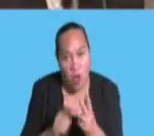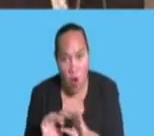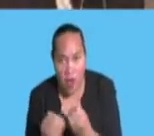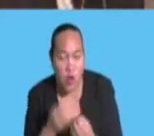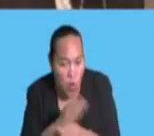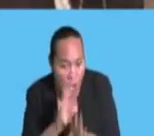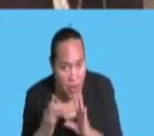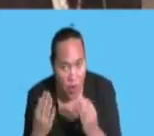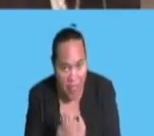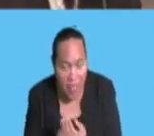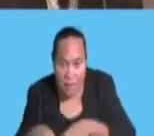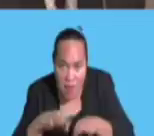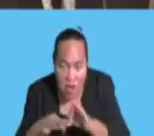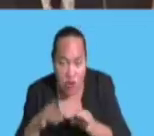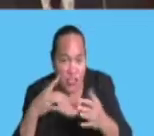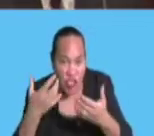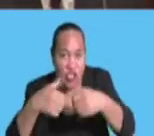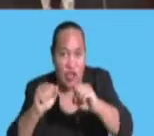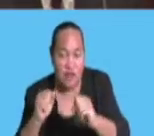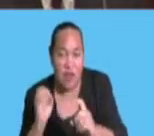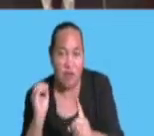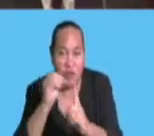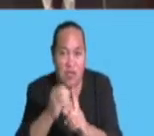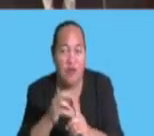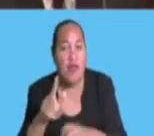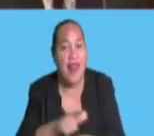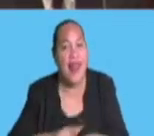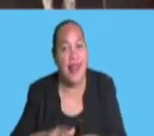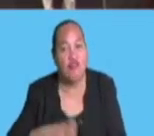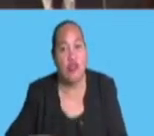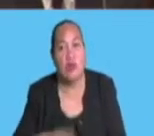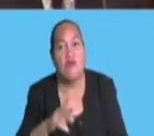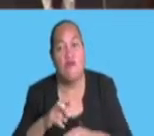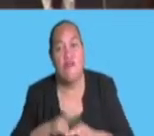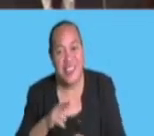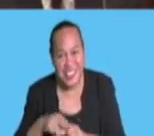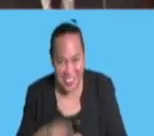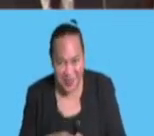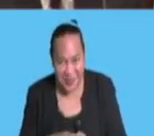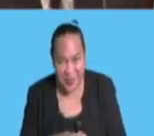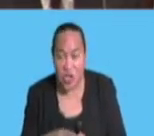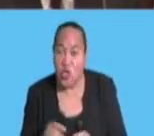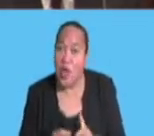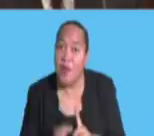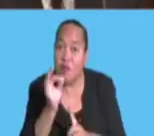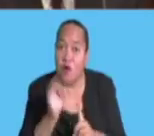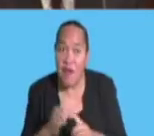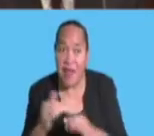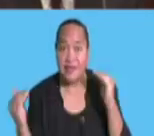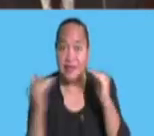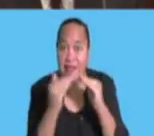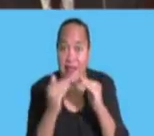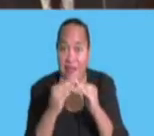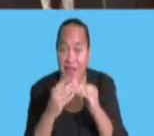plan and use these funds to achieve the overall objectives of the land transport sector for Fiji. To improve standard of existing road